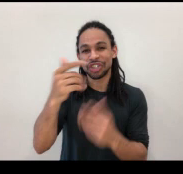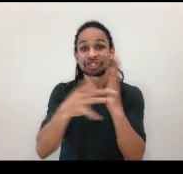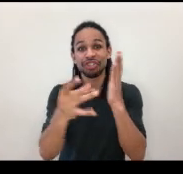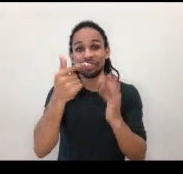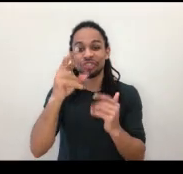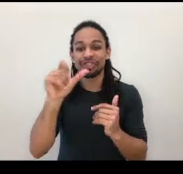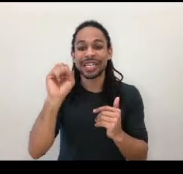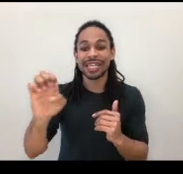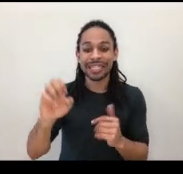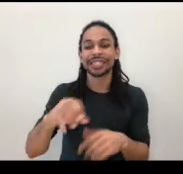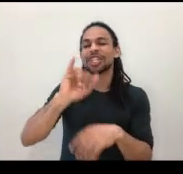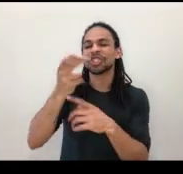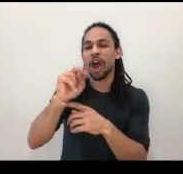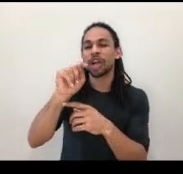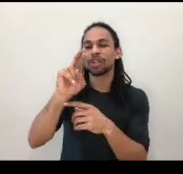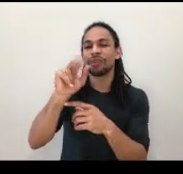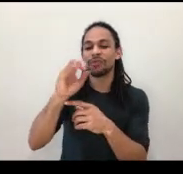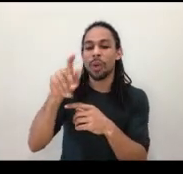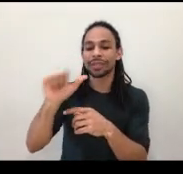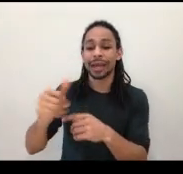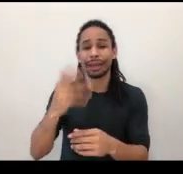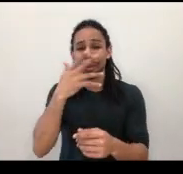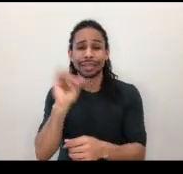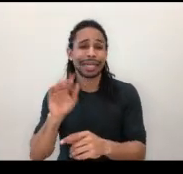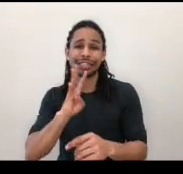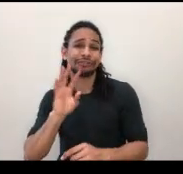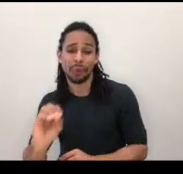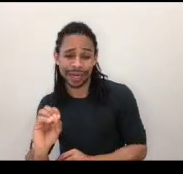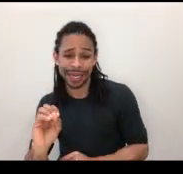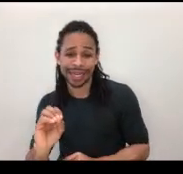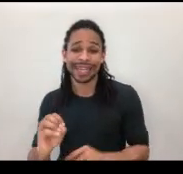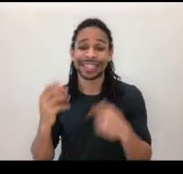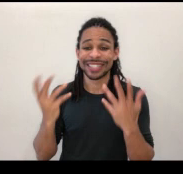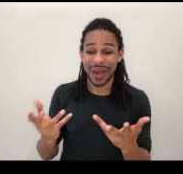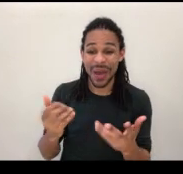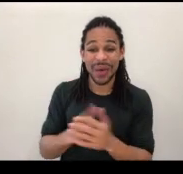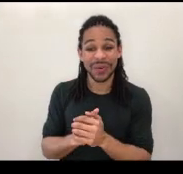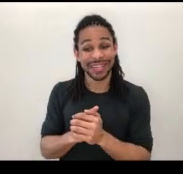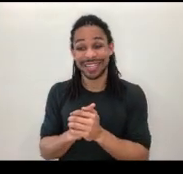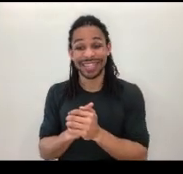Grease, that's the most of a play story. So,